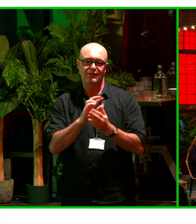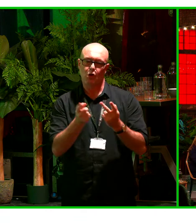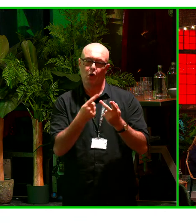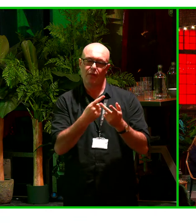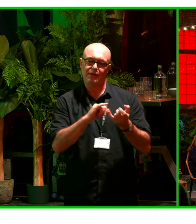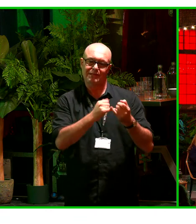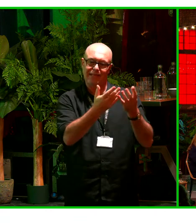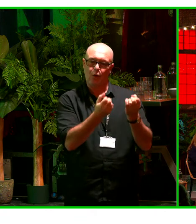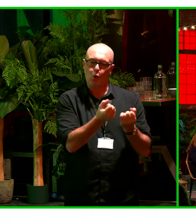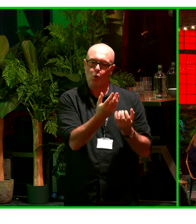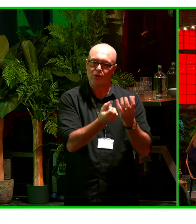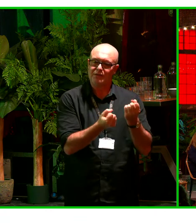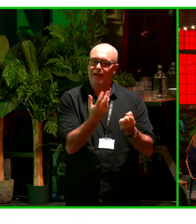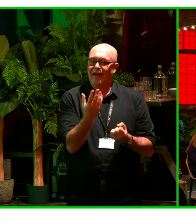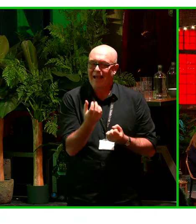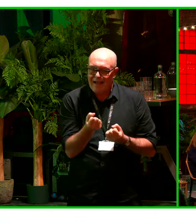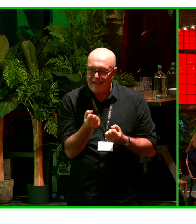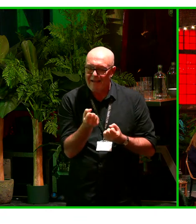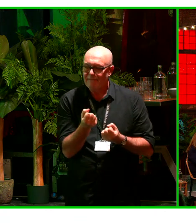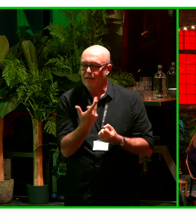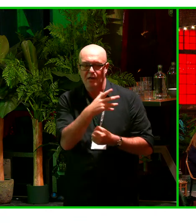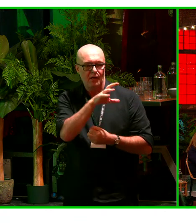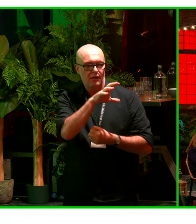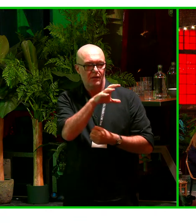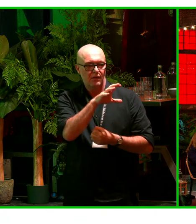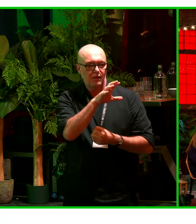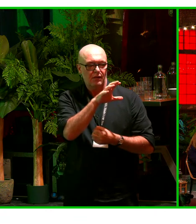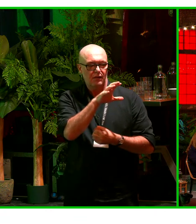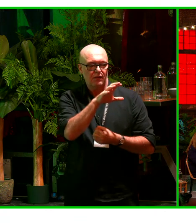have somewhere to turn and to coordinate through.